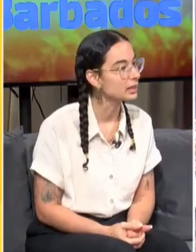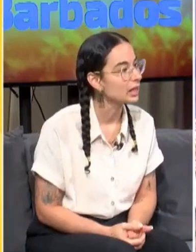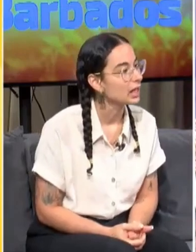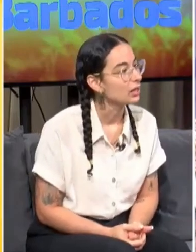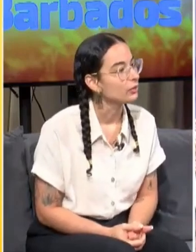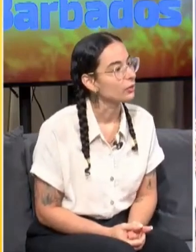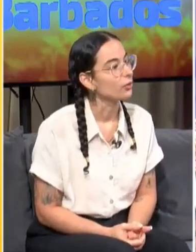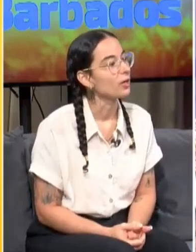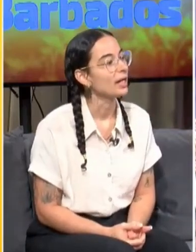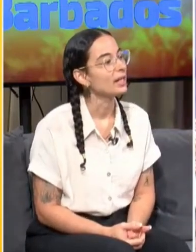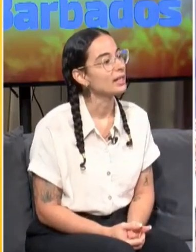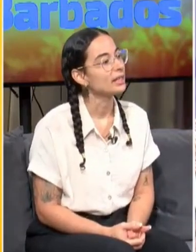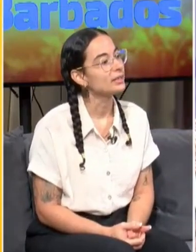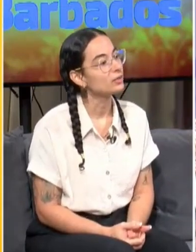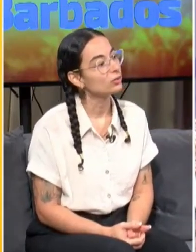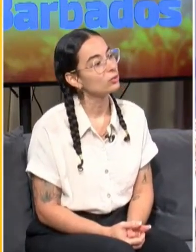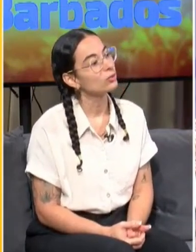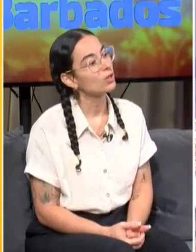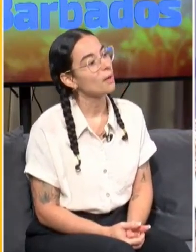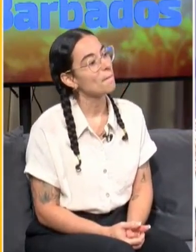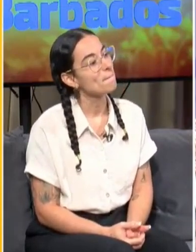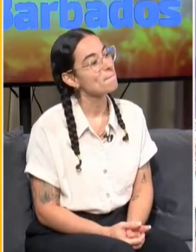means, and